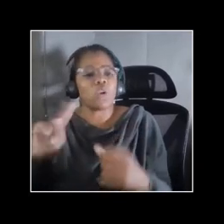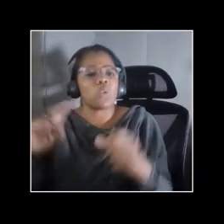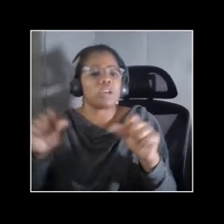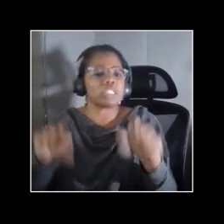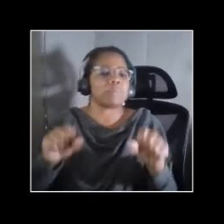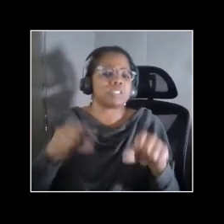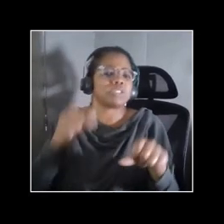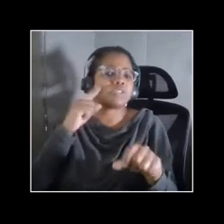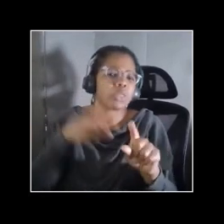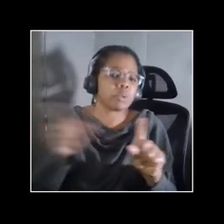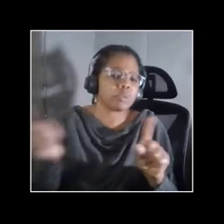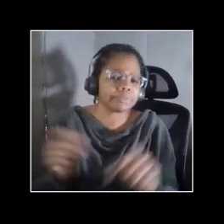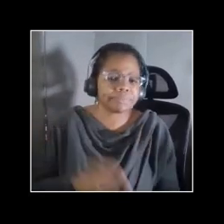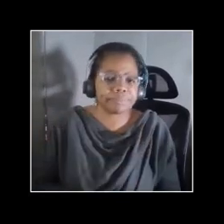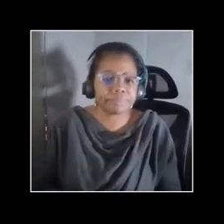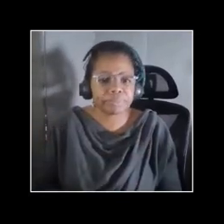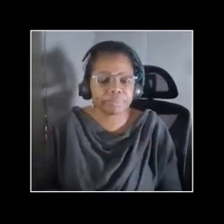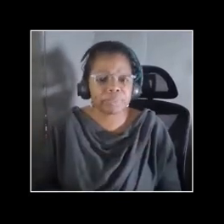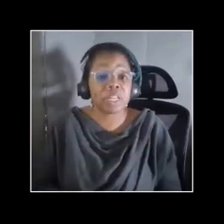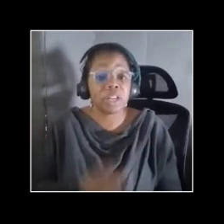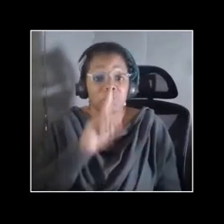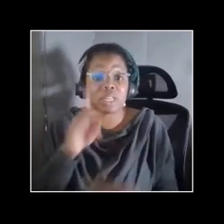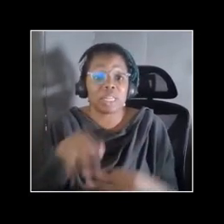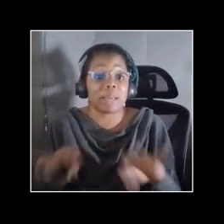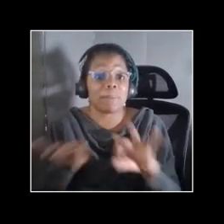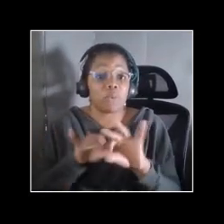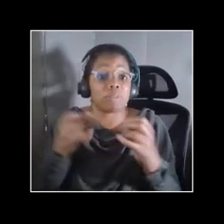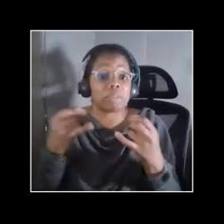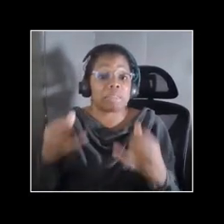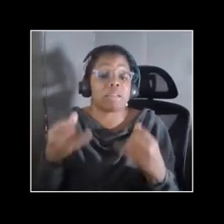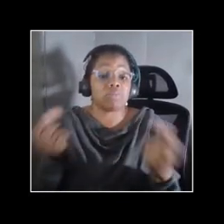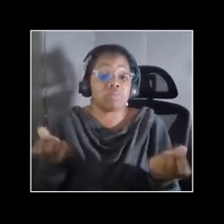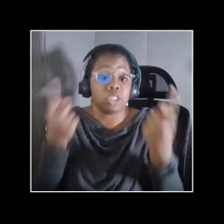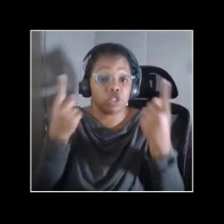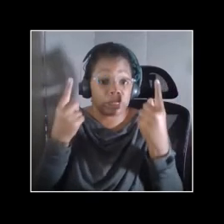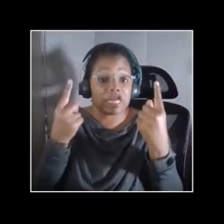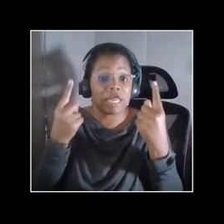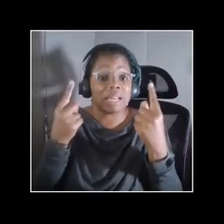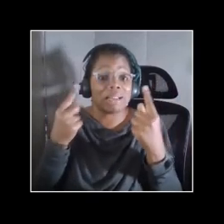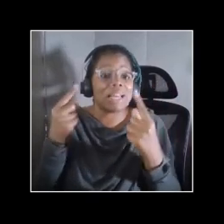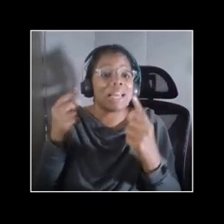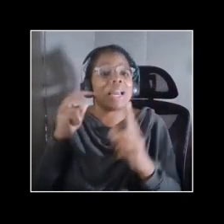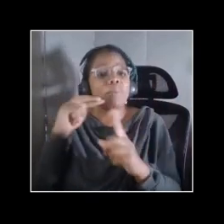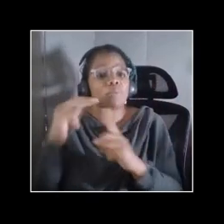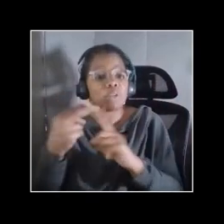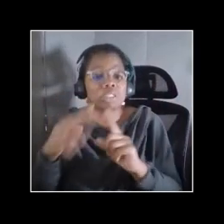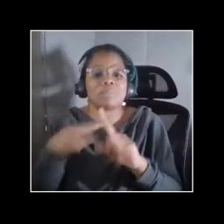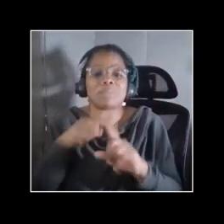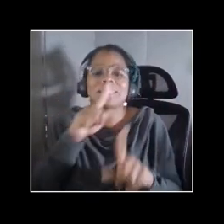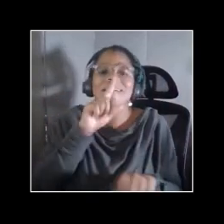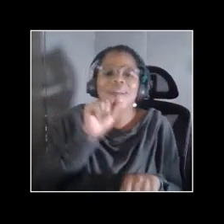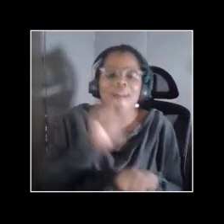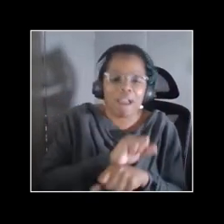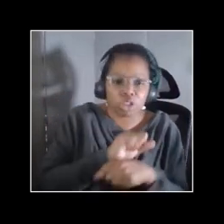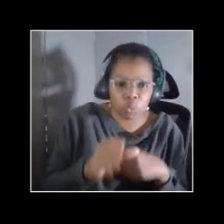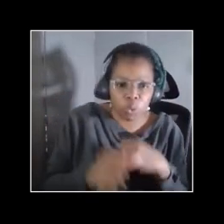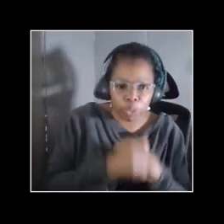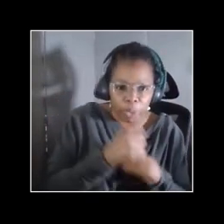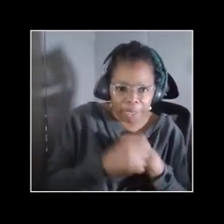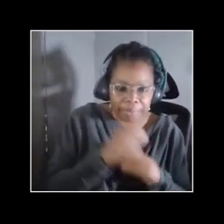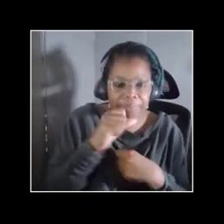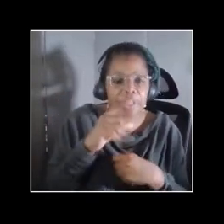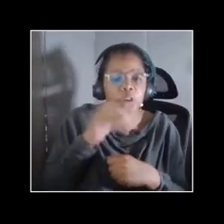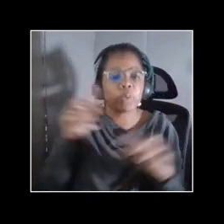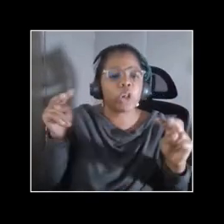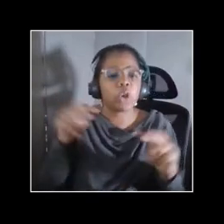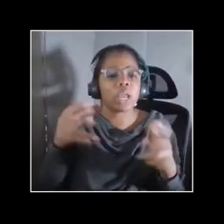those. It was really important at this point to understand the perceived and actual threats. So as we were looking at a lot of